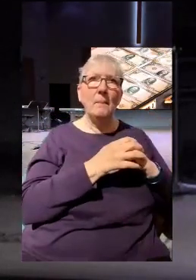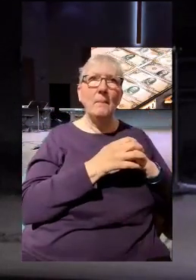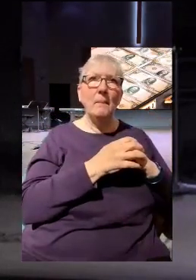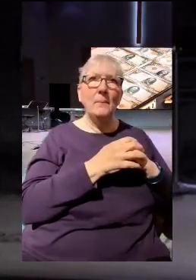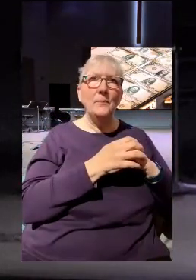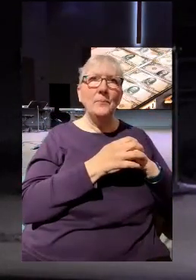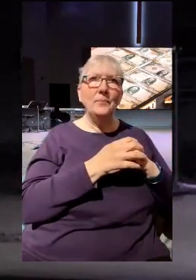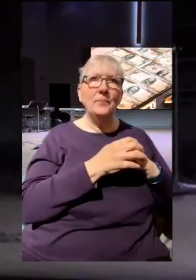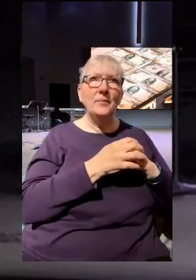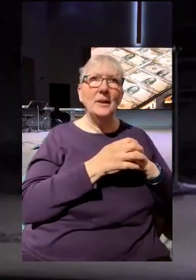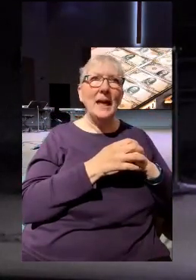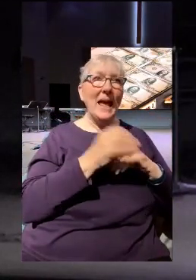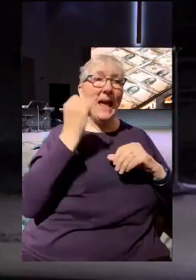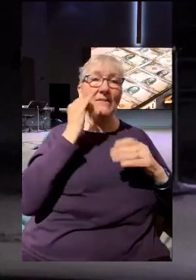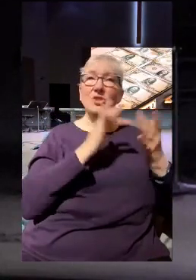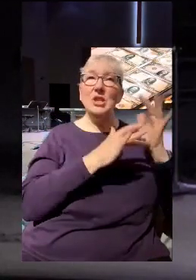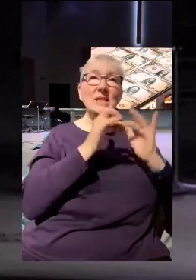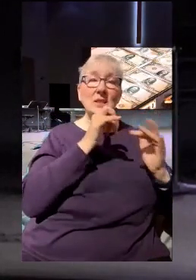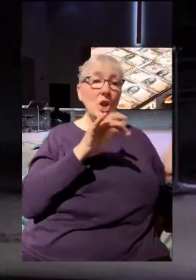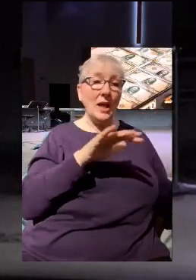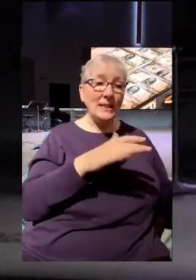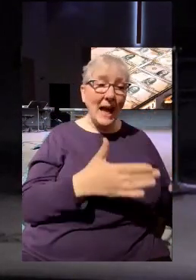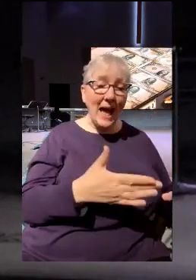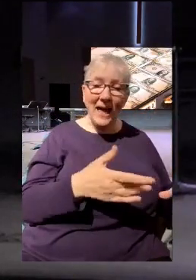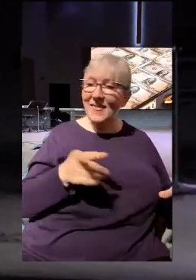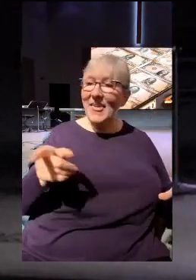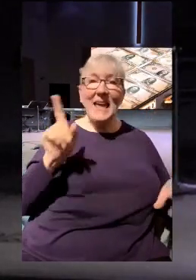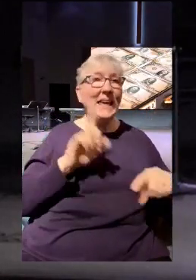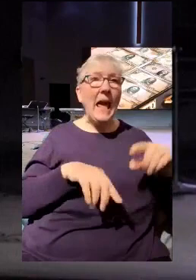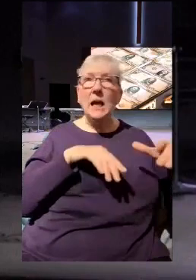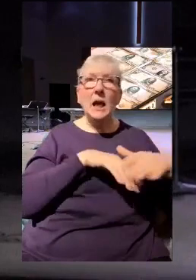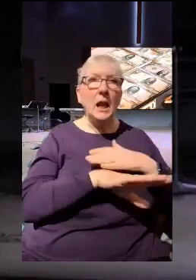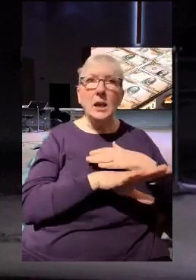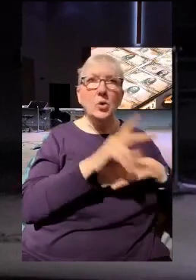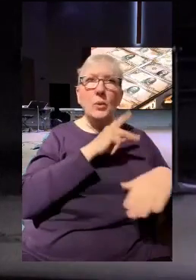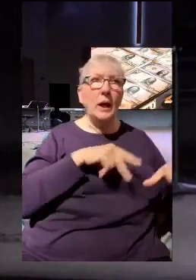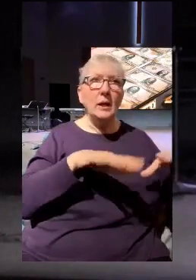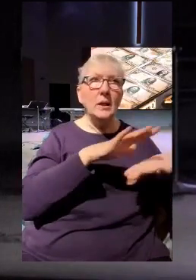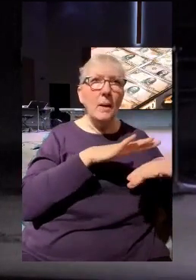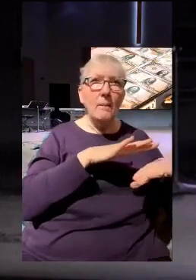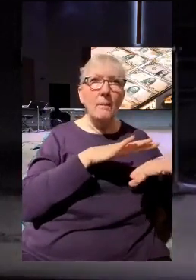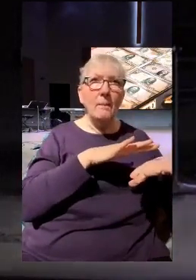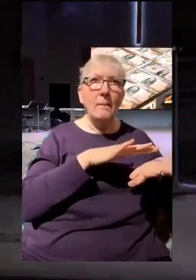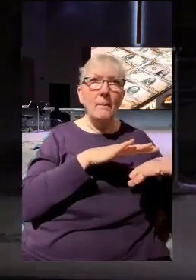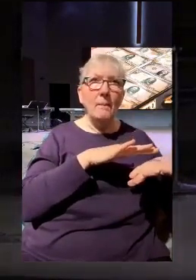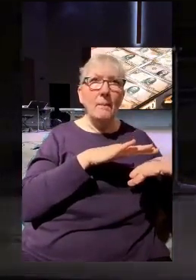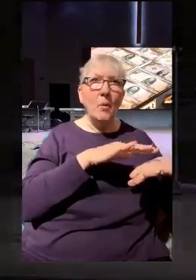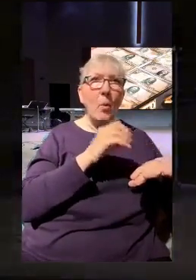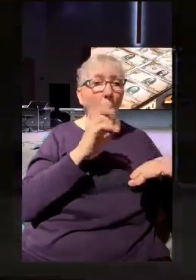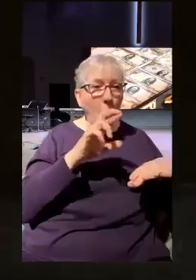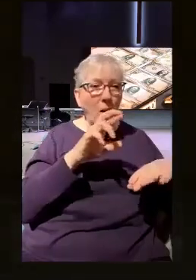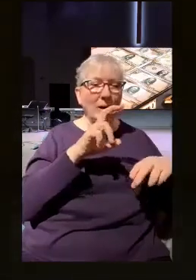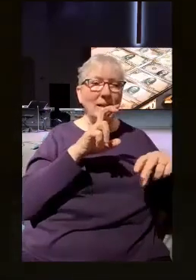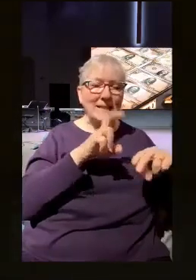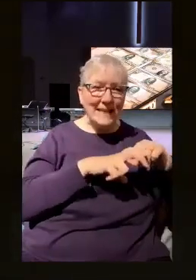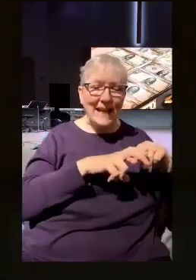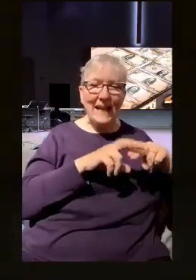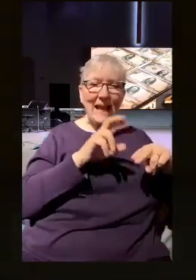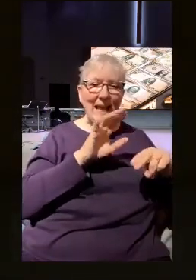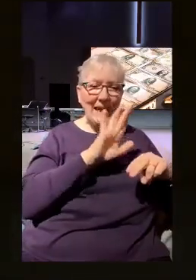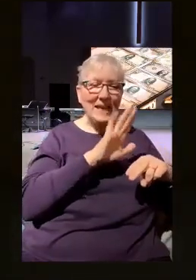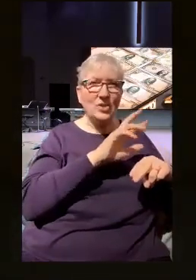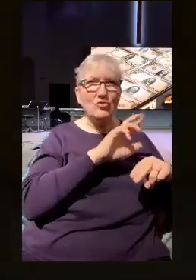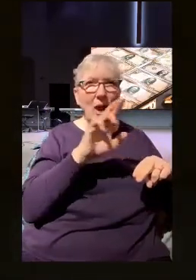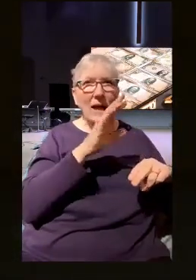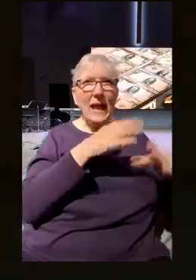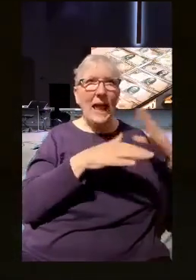get in, never mind sit at his right and left hand. They don't understand